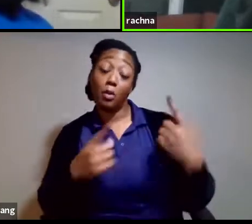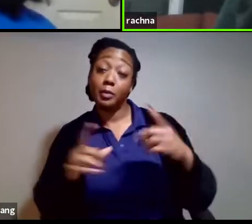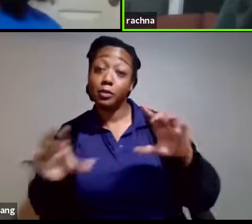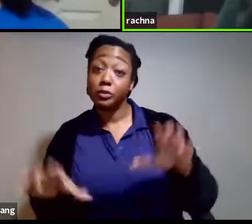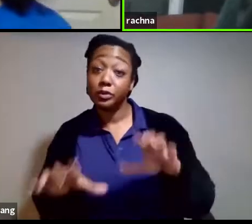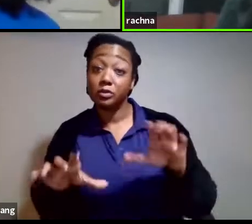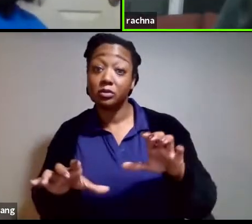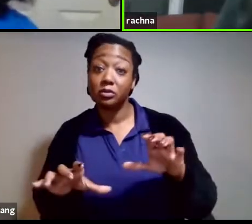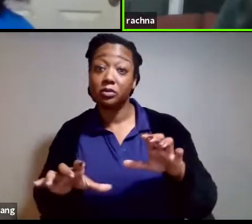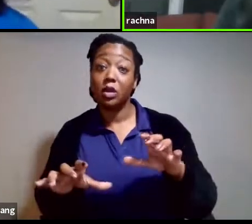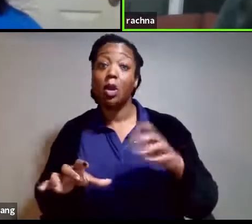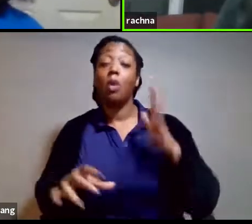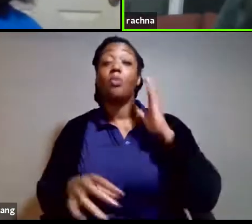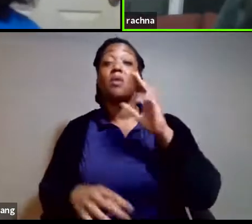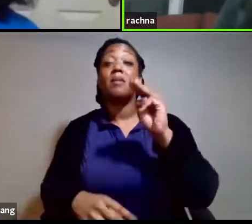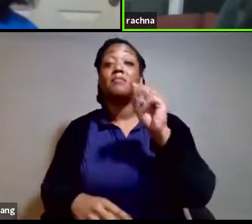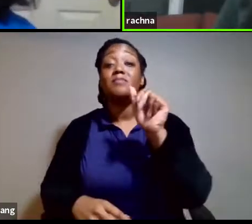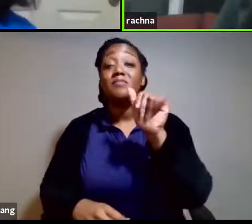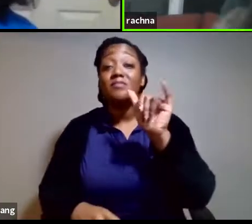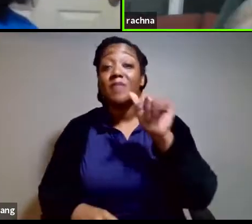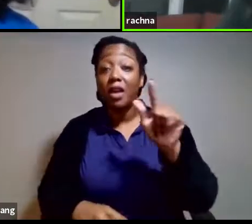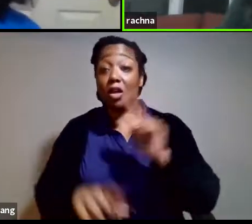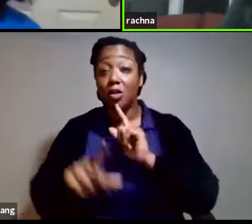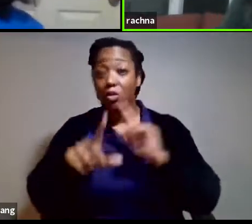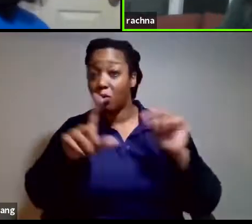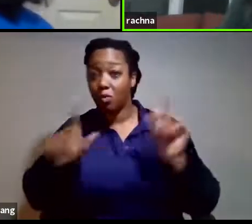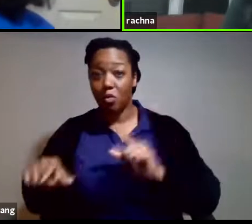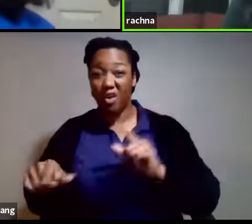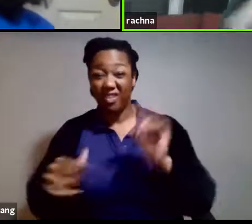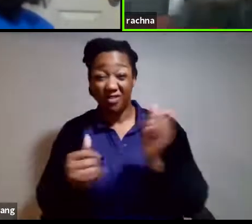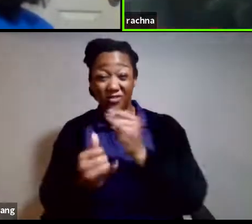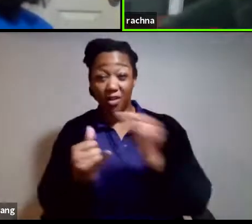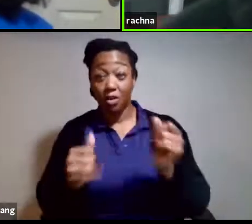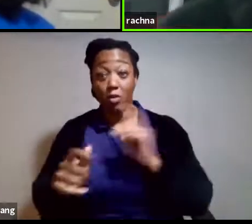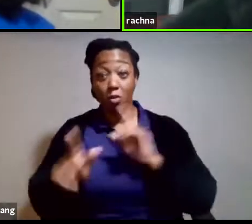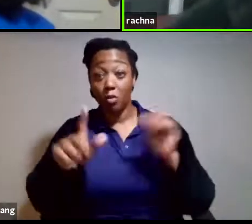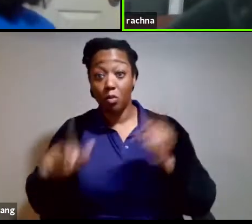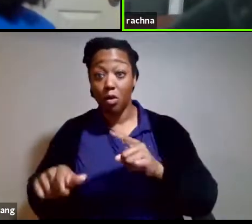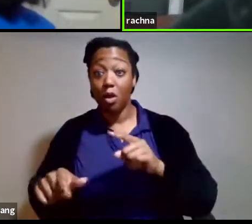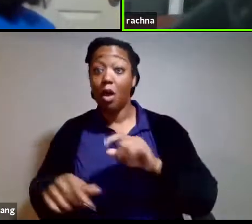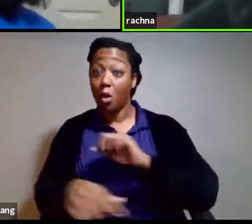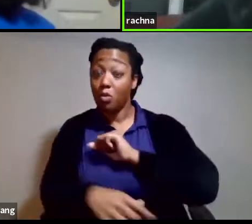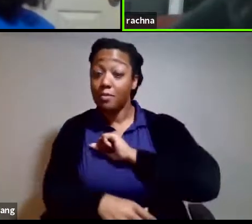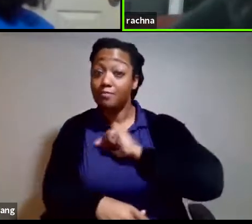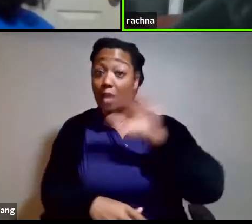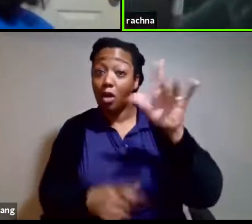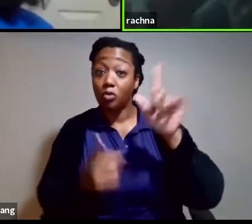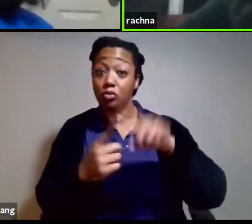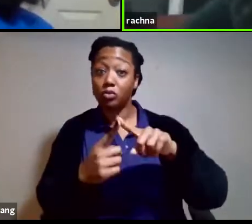mail the report, the final report, to the eligibility